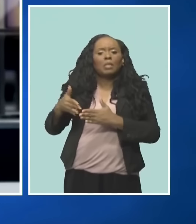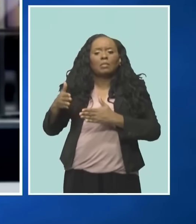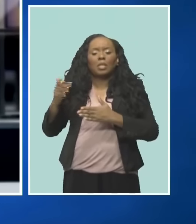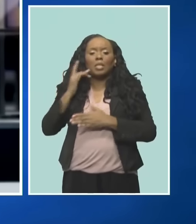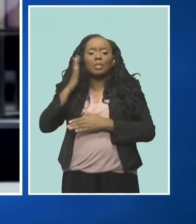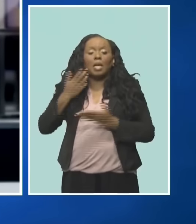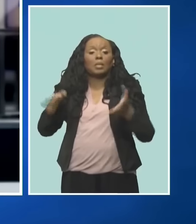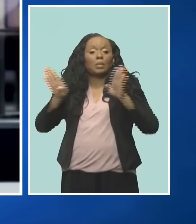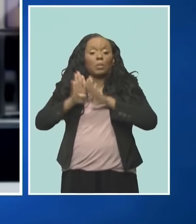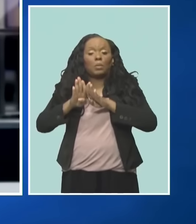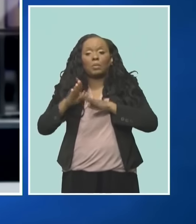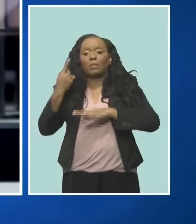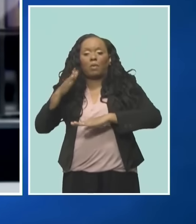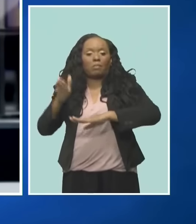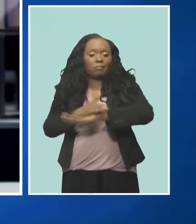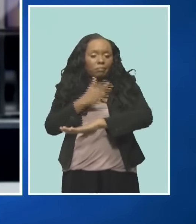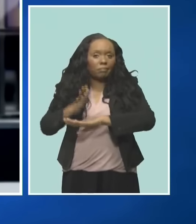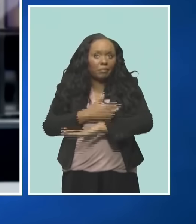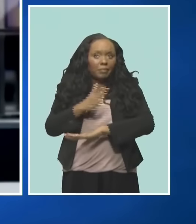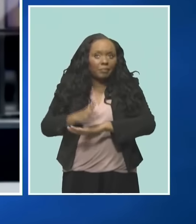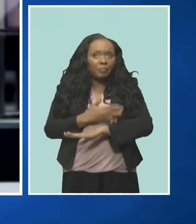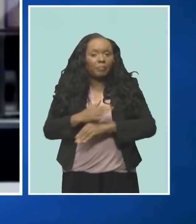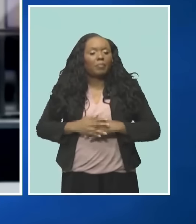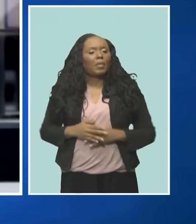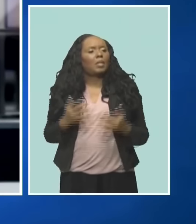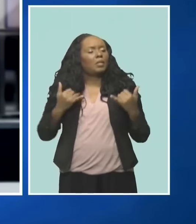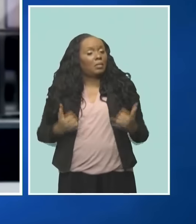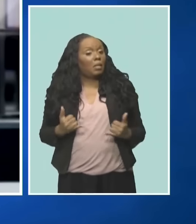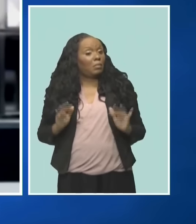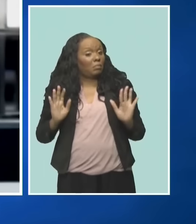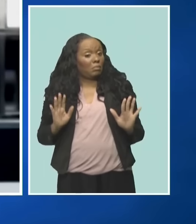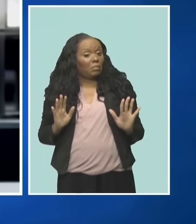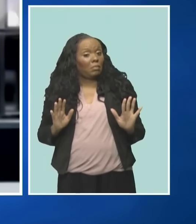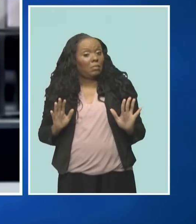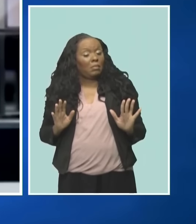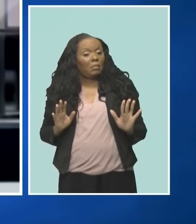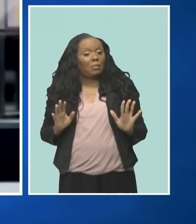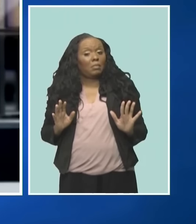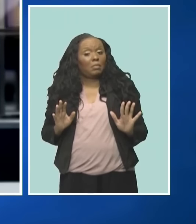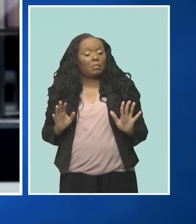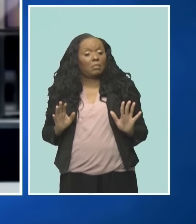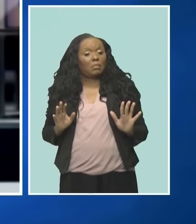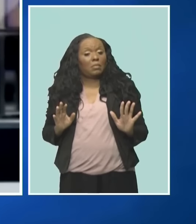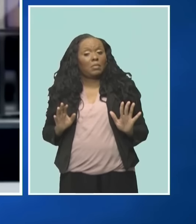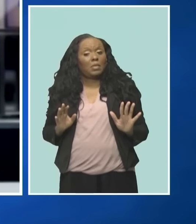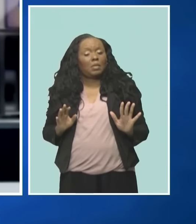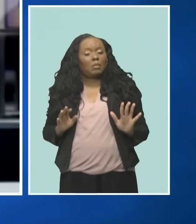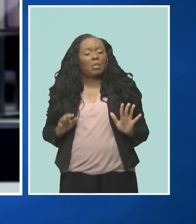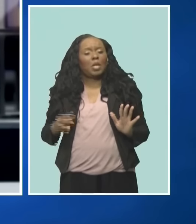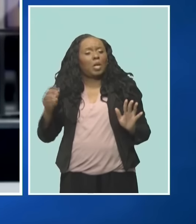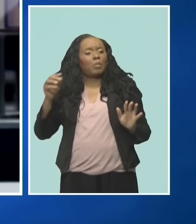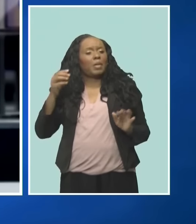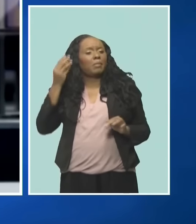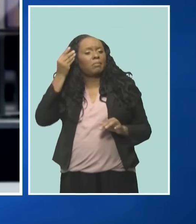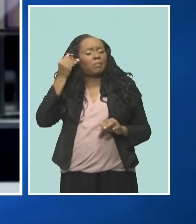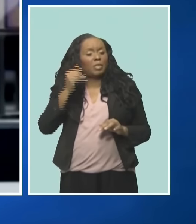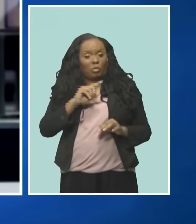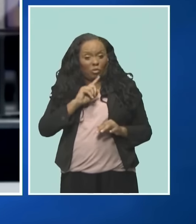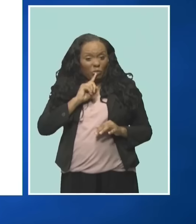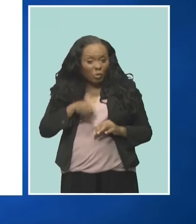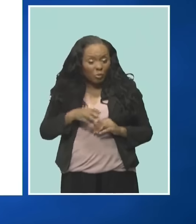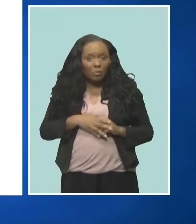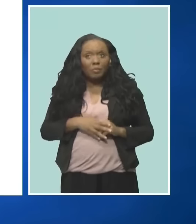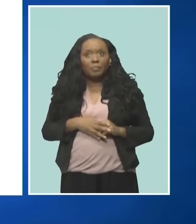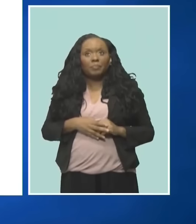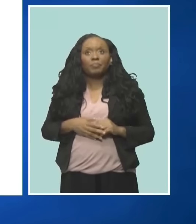renovations. That explanation has now been called into question, however, because of a letter dated August 7th sent to staff